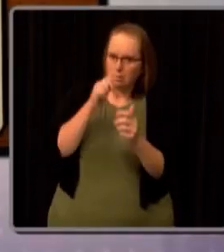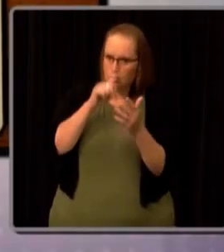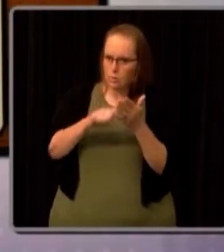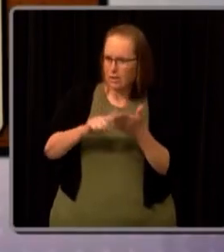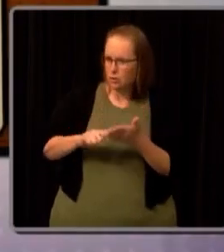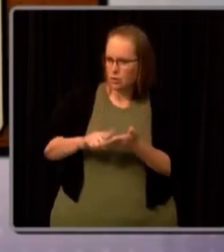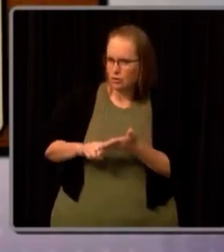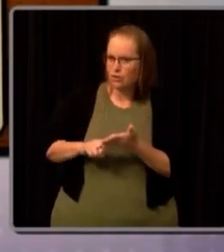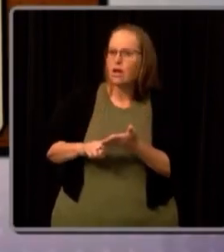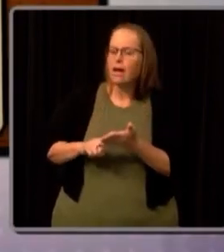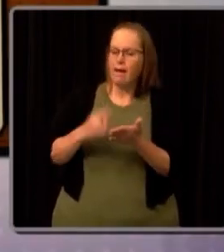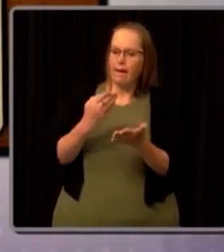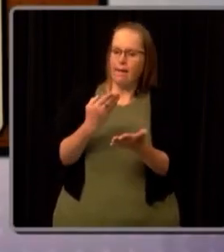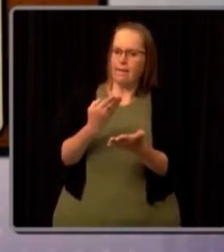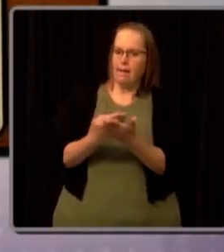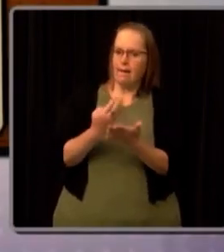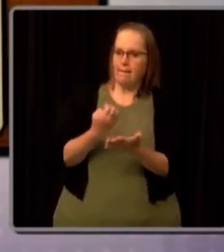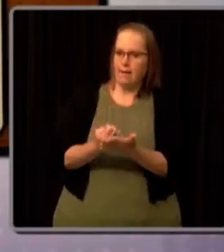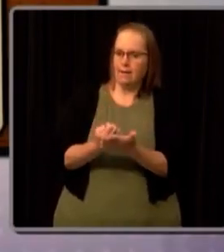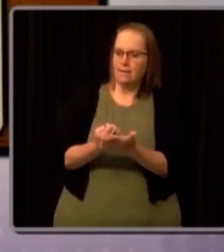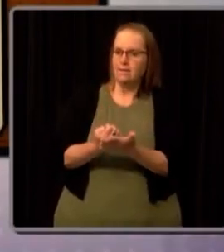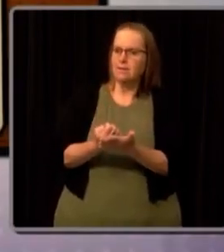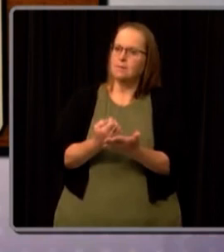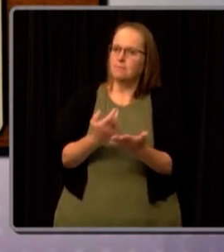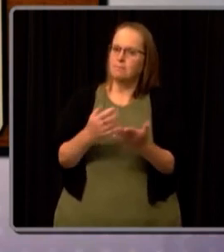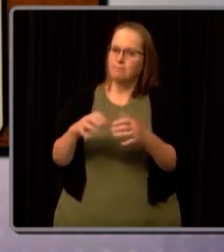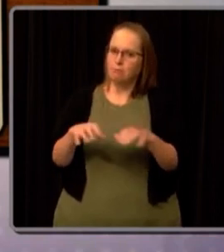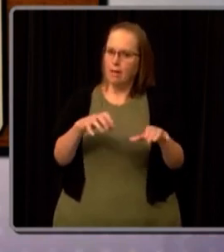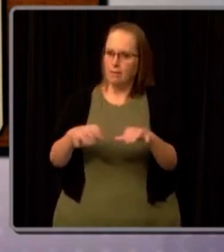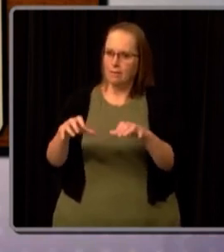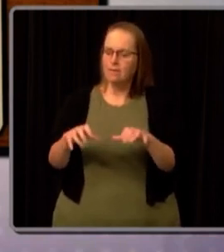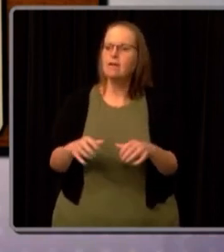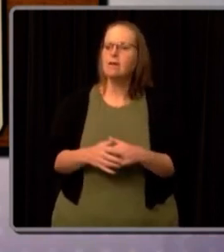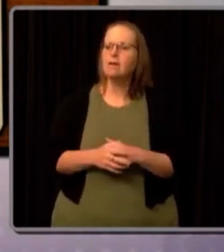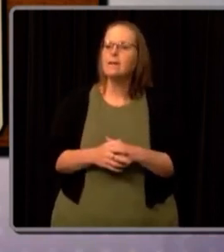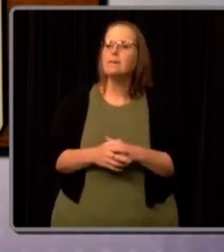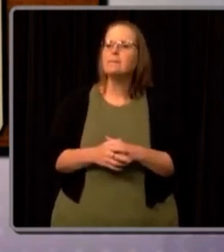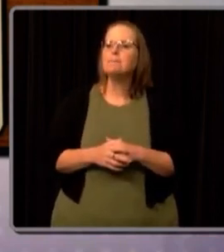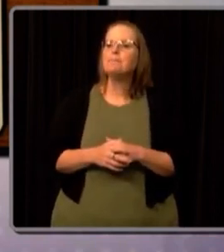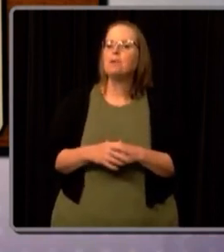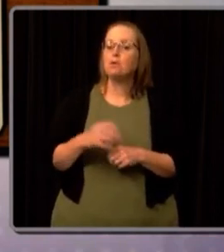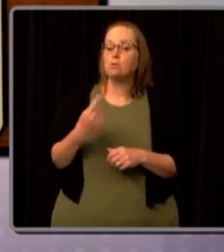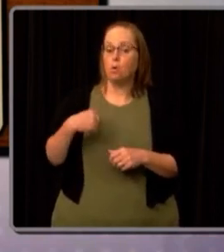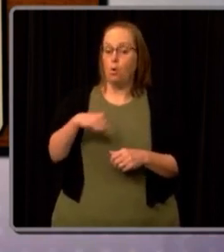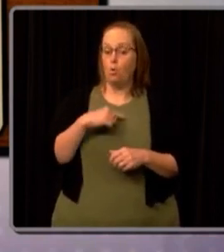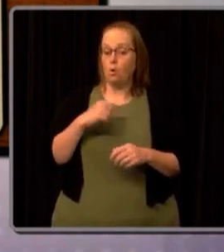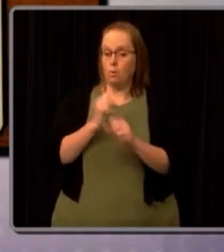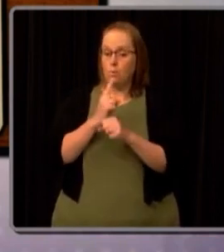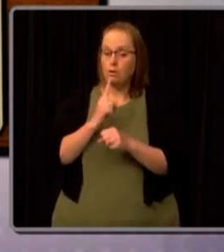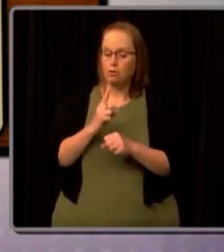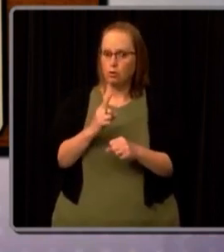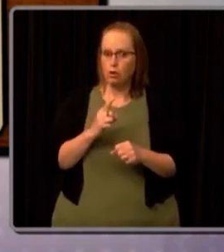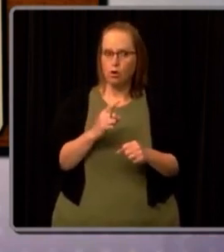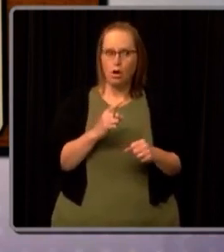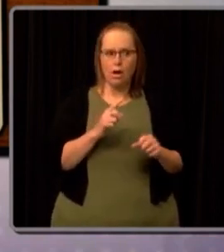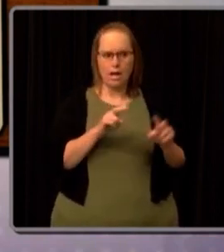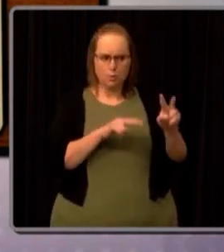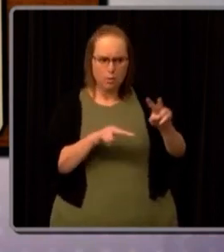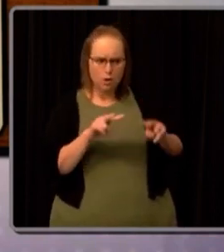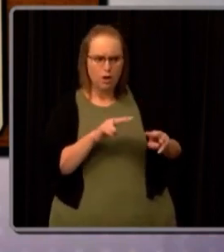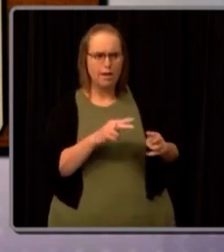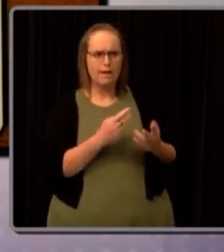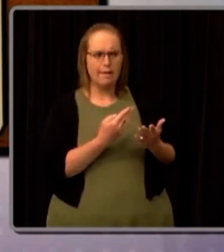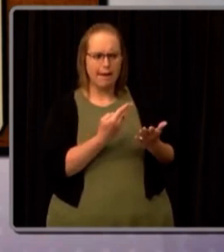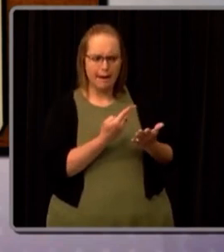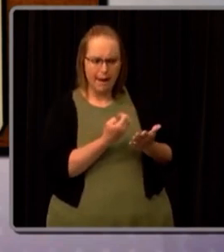research and evidence-based practices. And so when we went making sure that there were evidence, as we were looking at evidence-based practices,